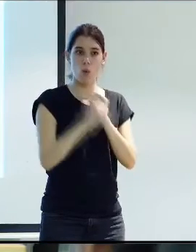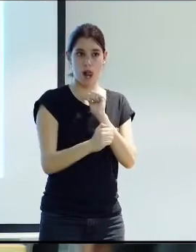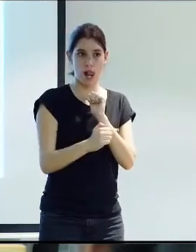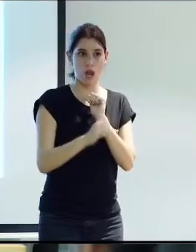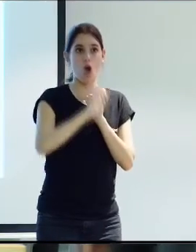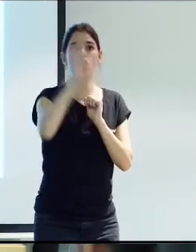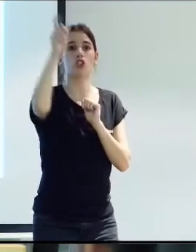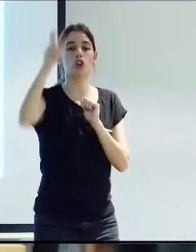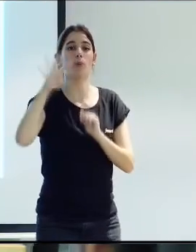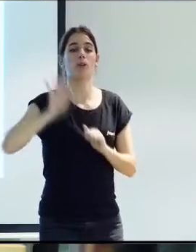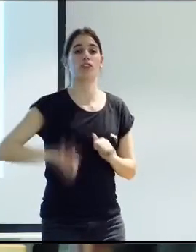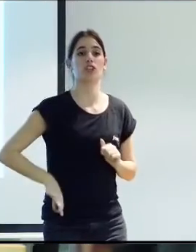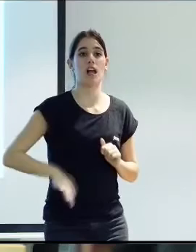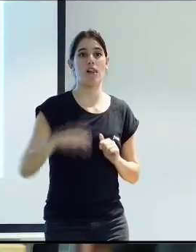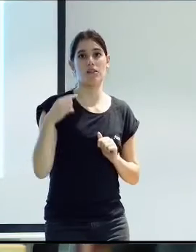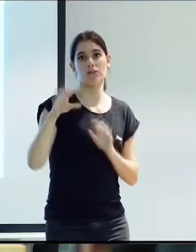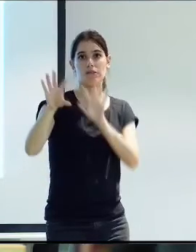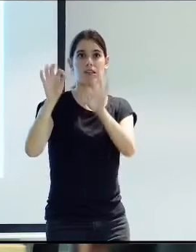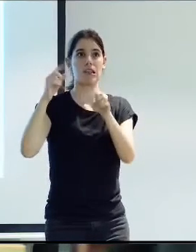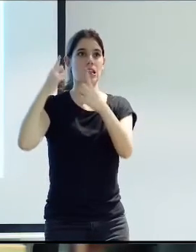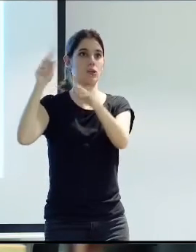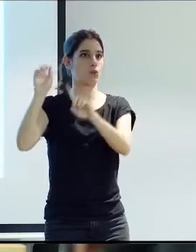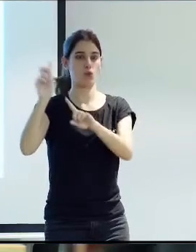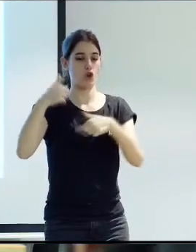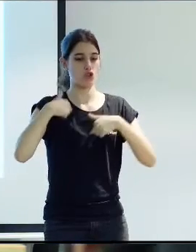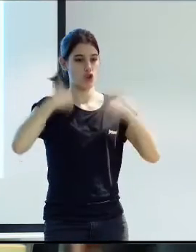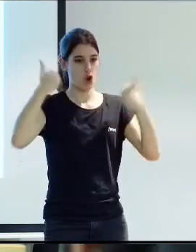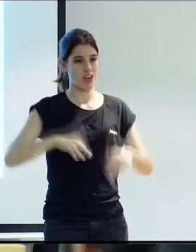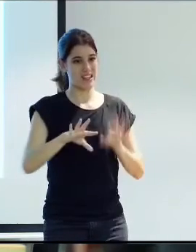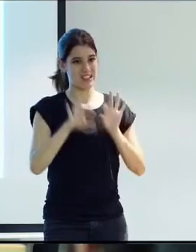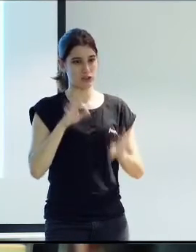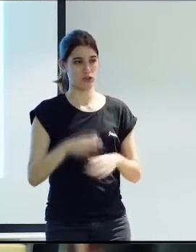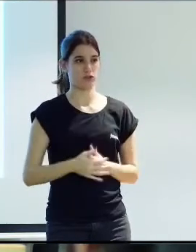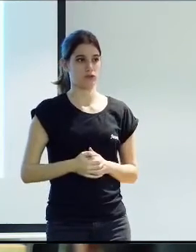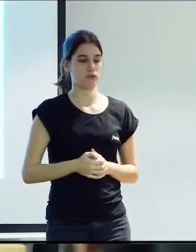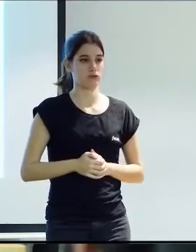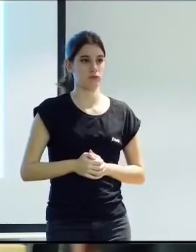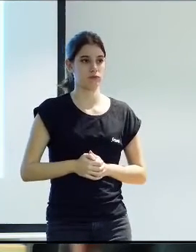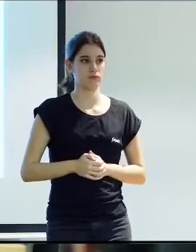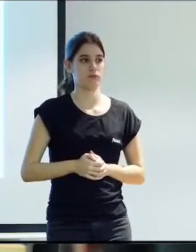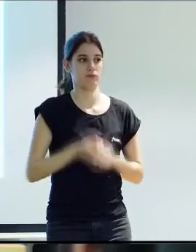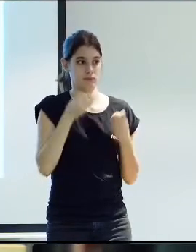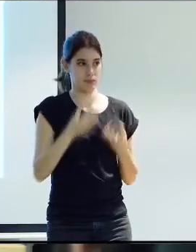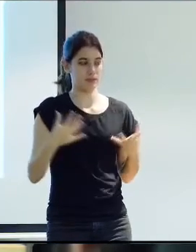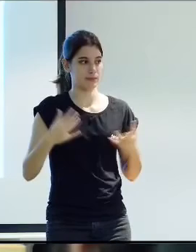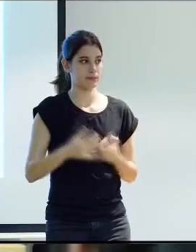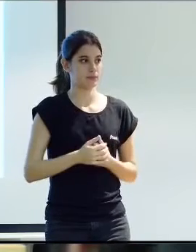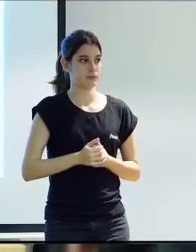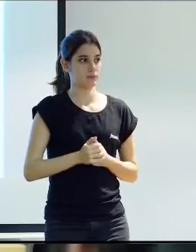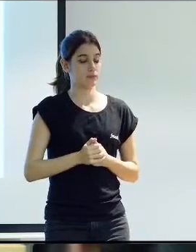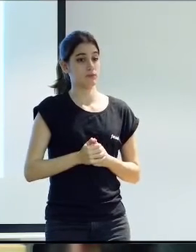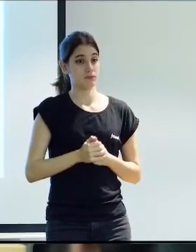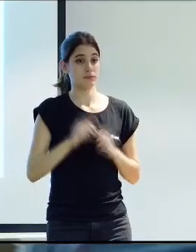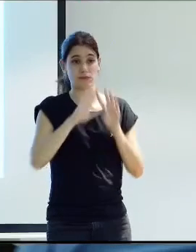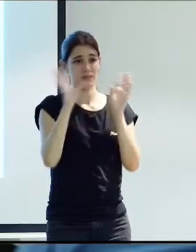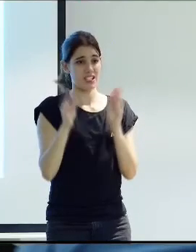type of service. And no professional should make our decision for us. So